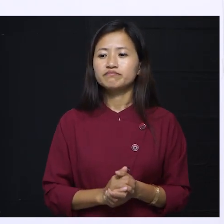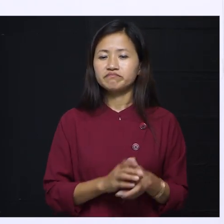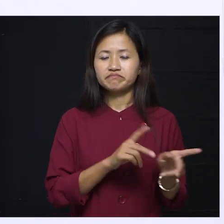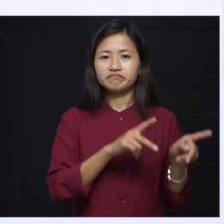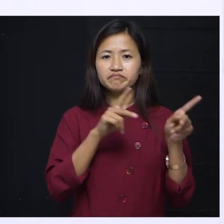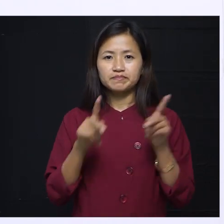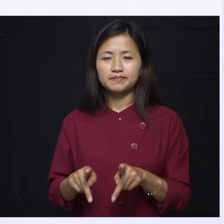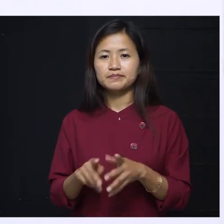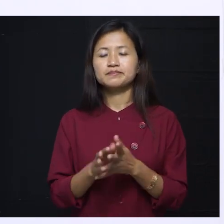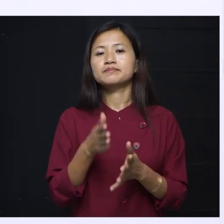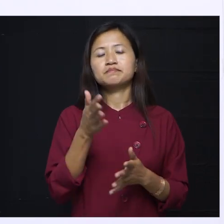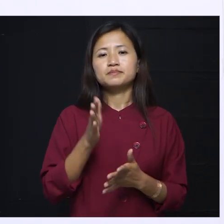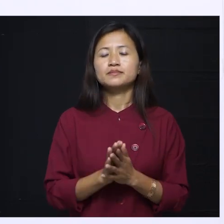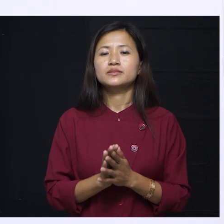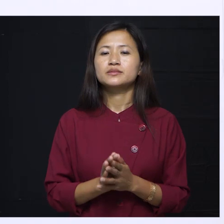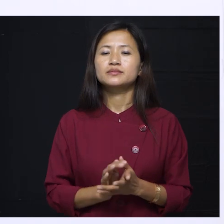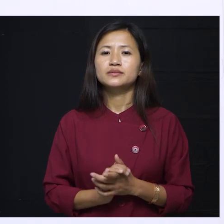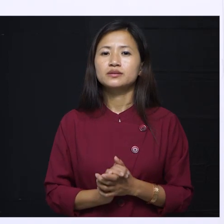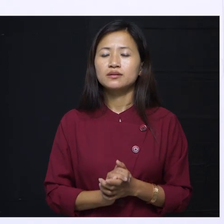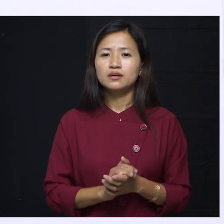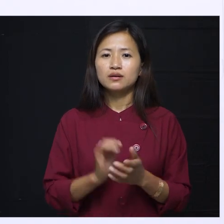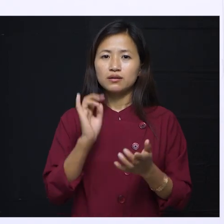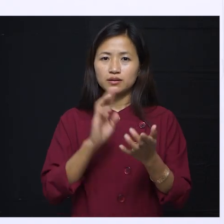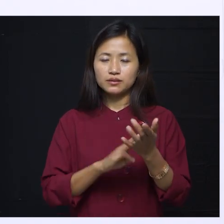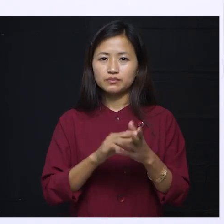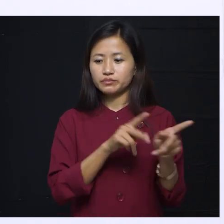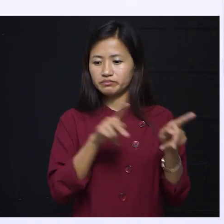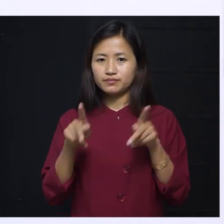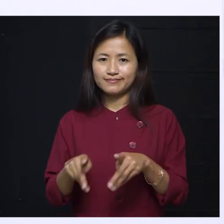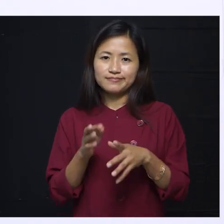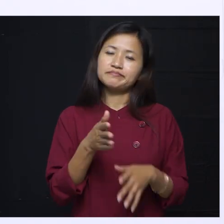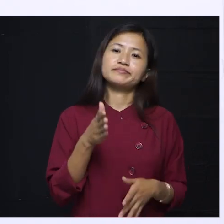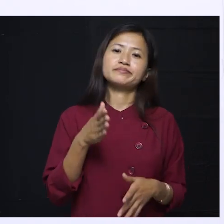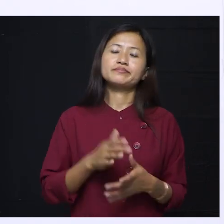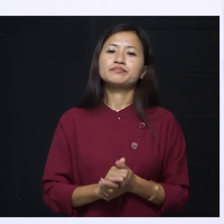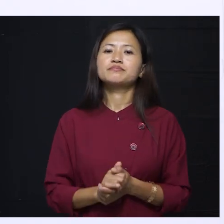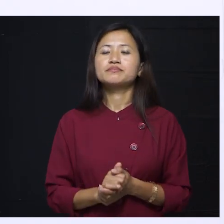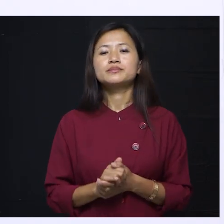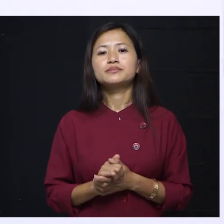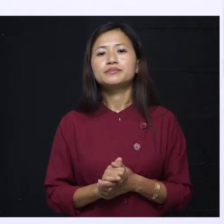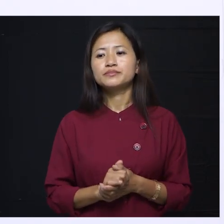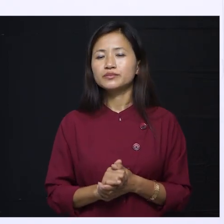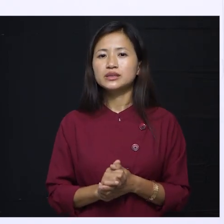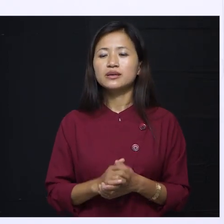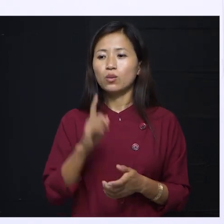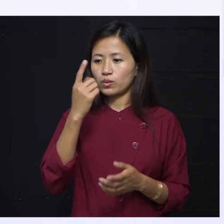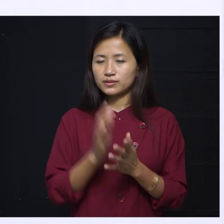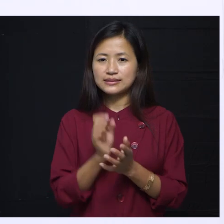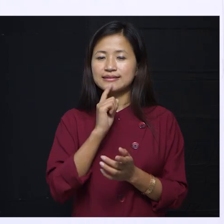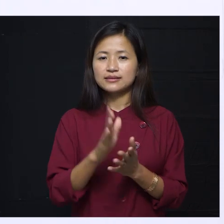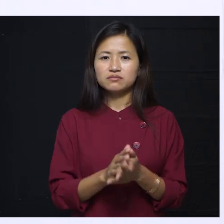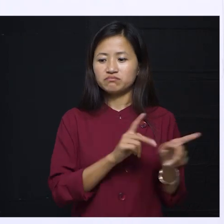impossible. Just let's take a look at the word impossible here. One can simply say impossible, and